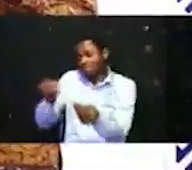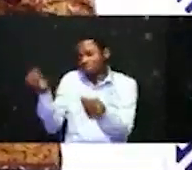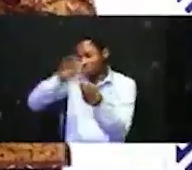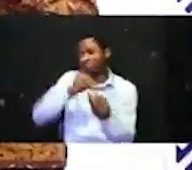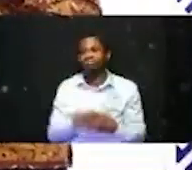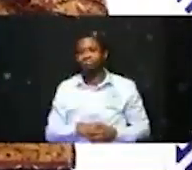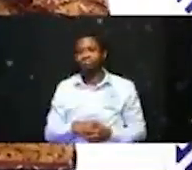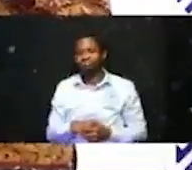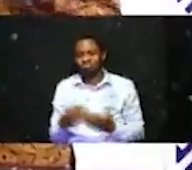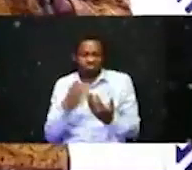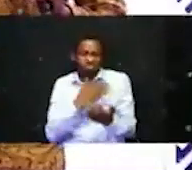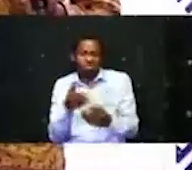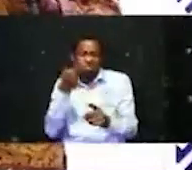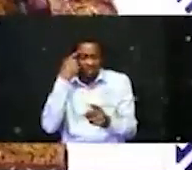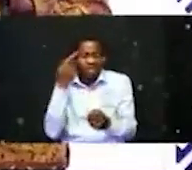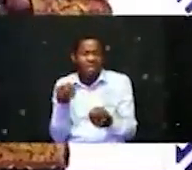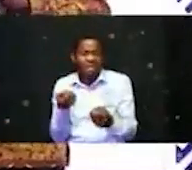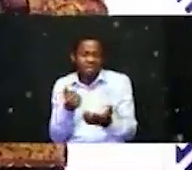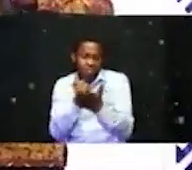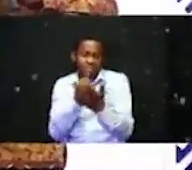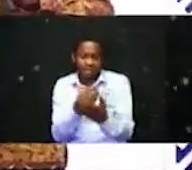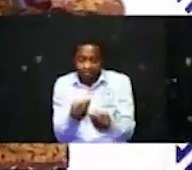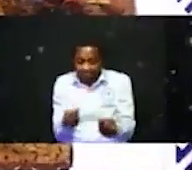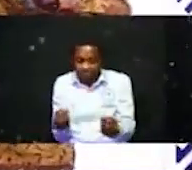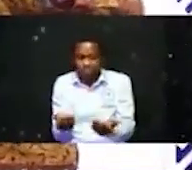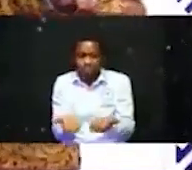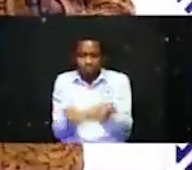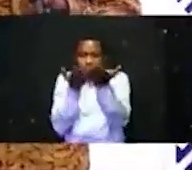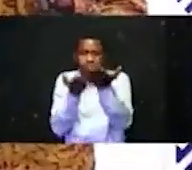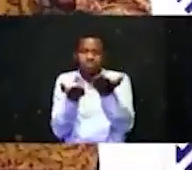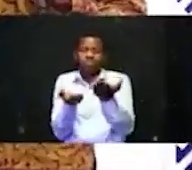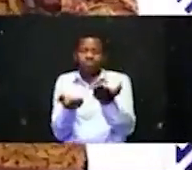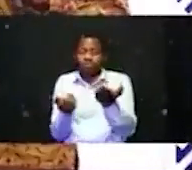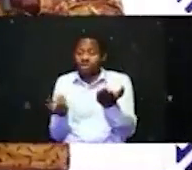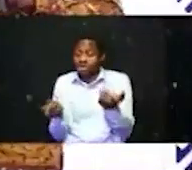whatever you think will help, but I'll offer some few suggestions.